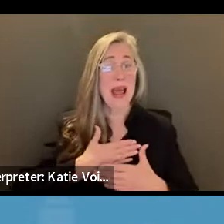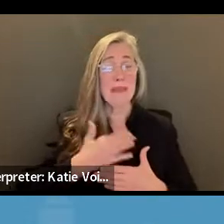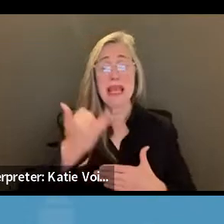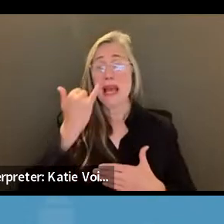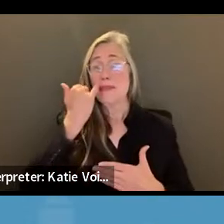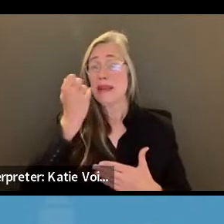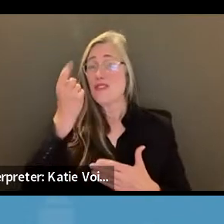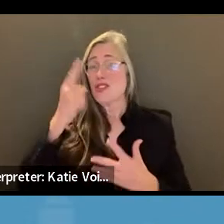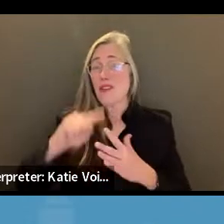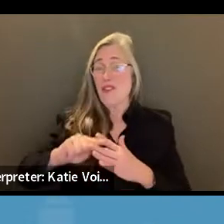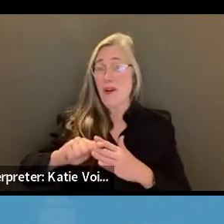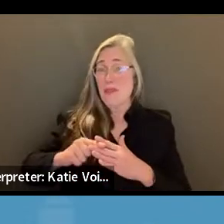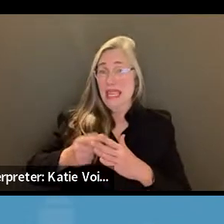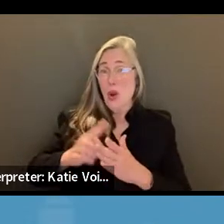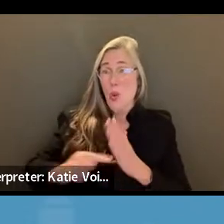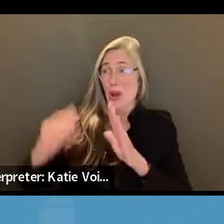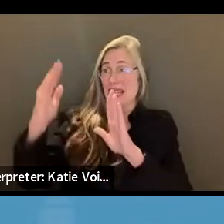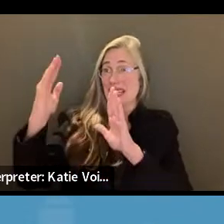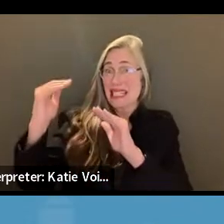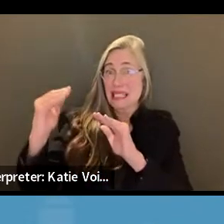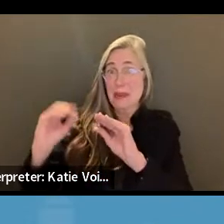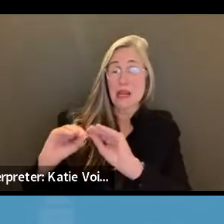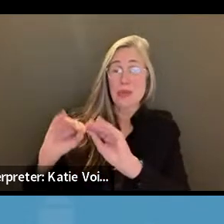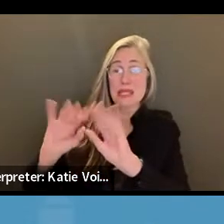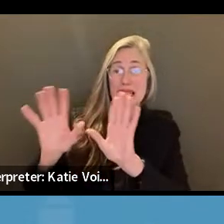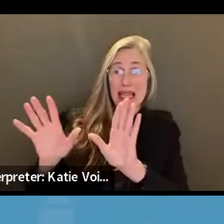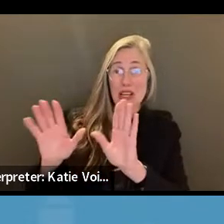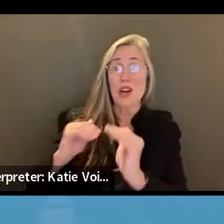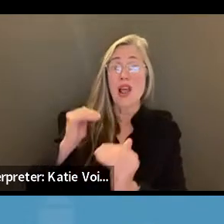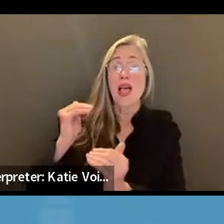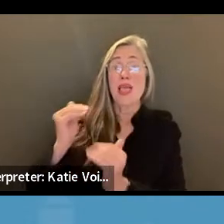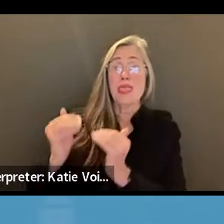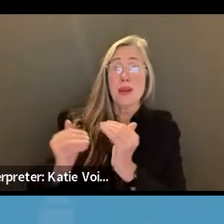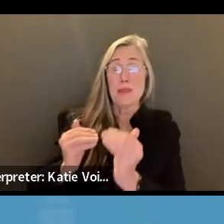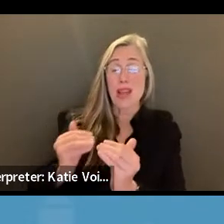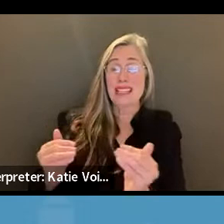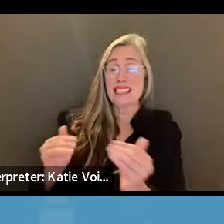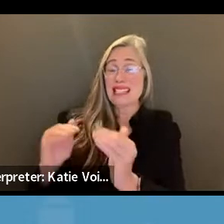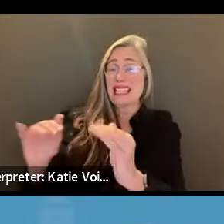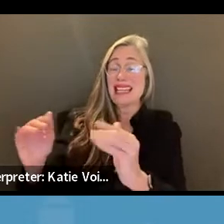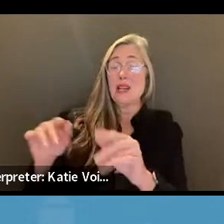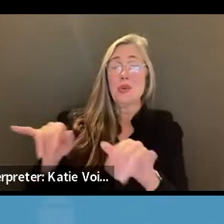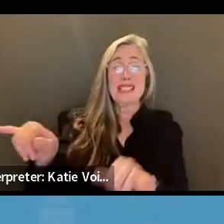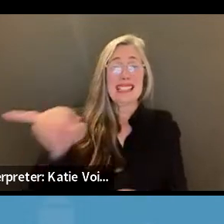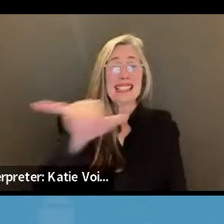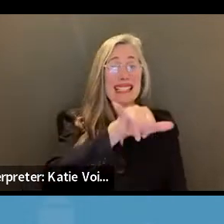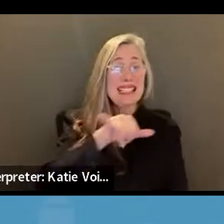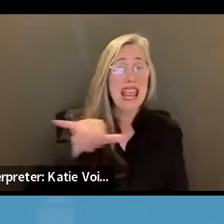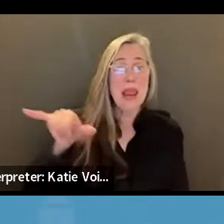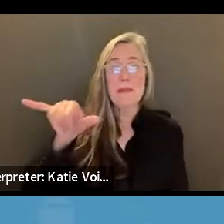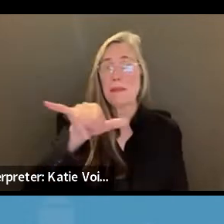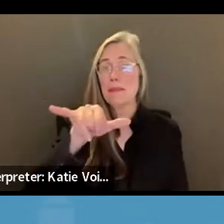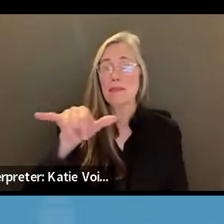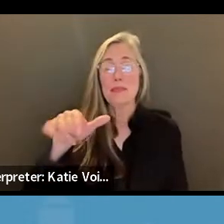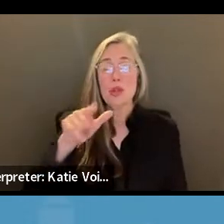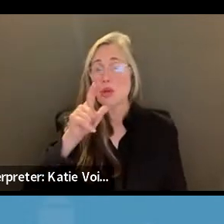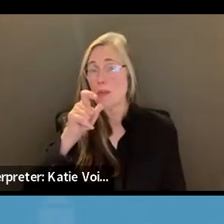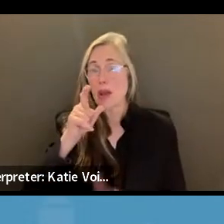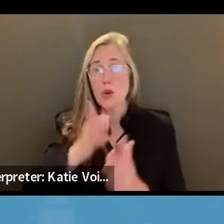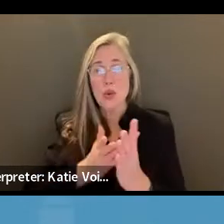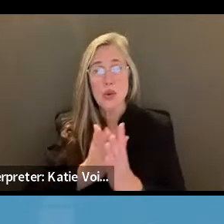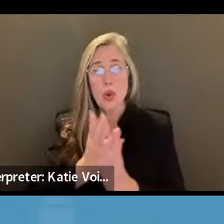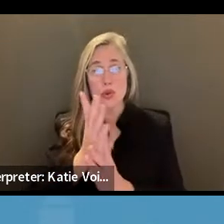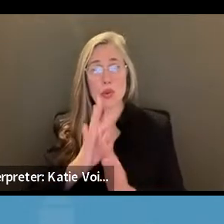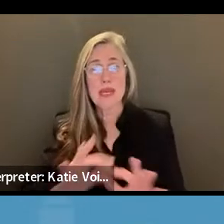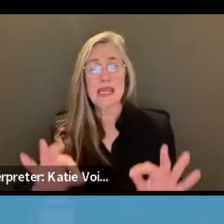it from the beginning, the expectations were clear, and the process was the same no matter who goes through it, I think is really important. And